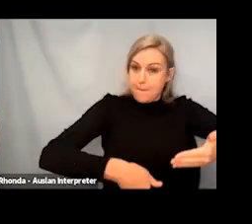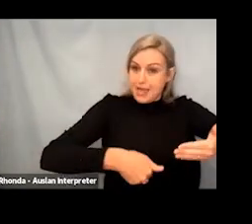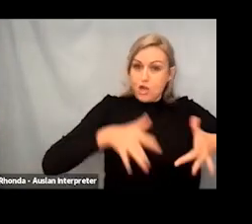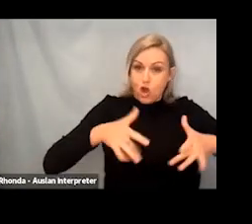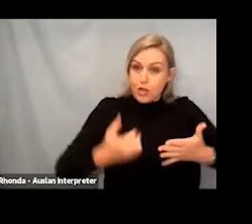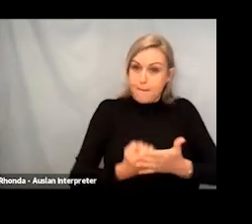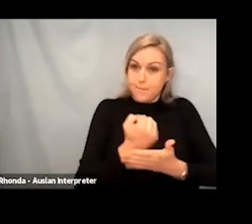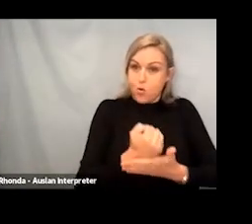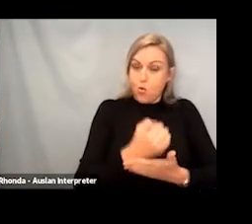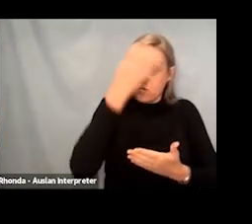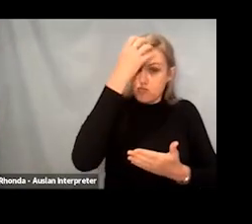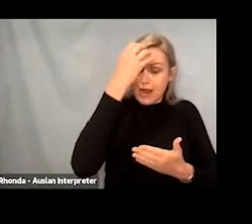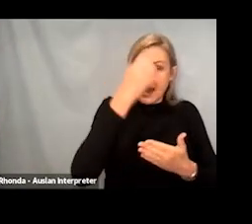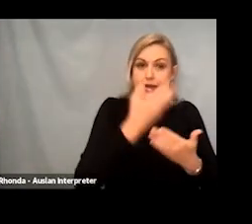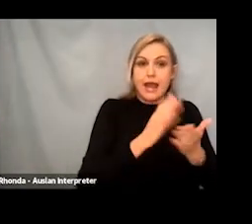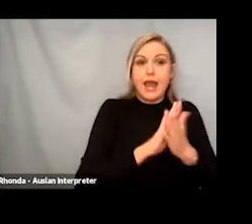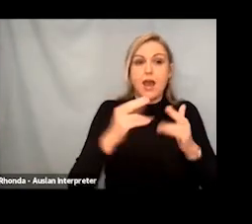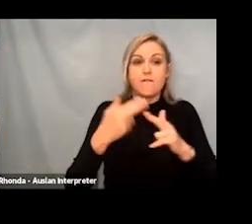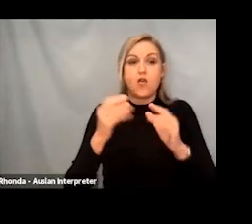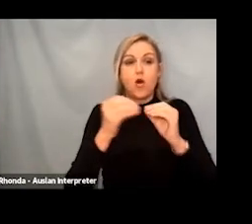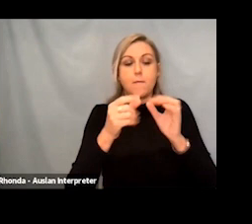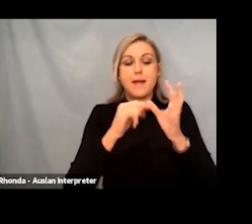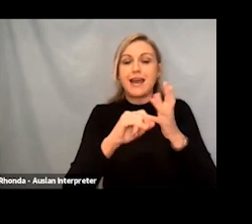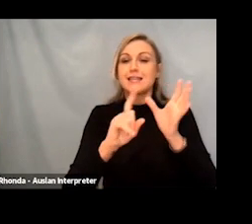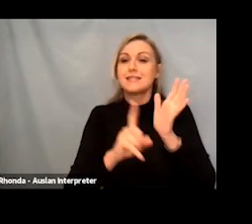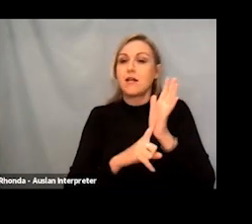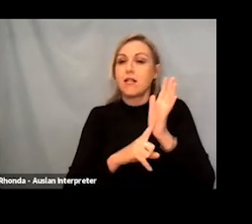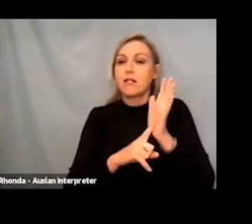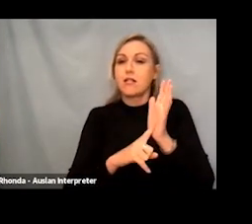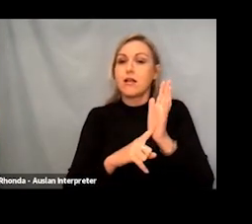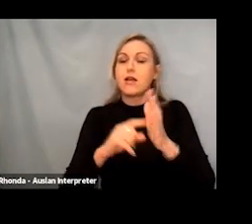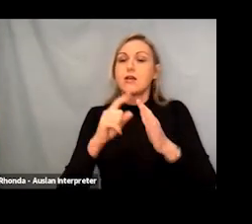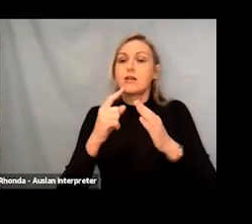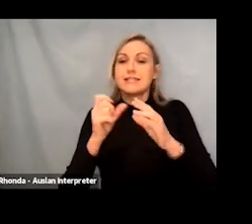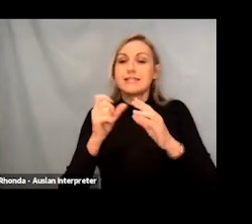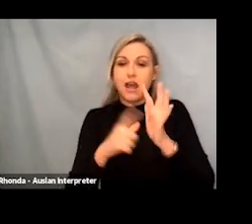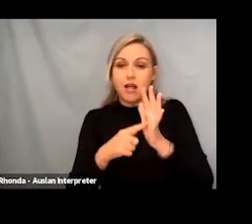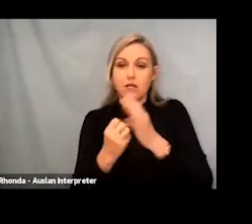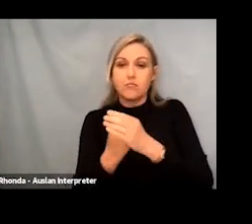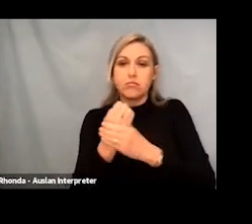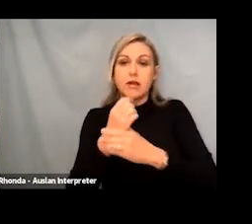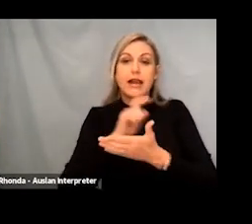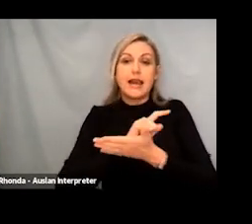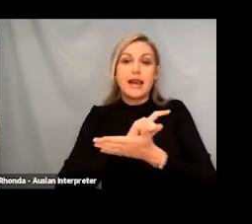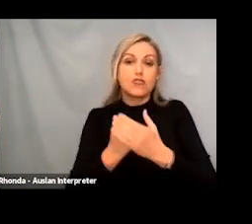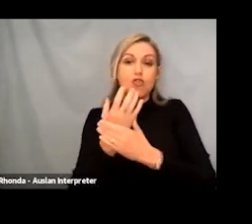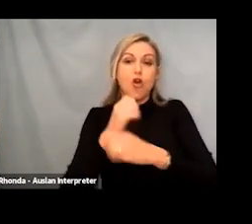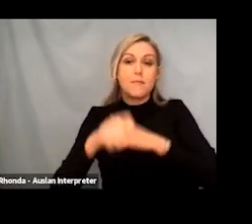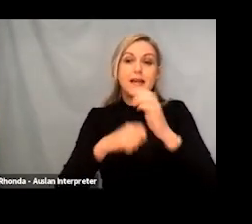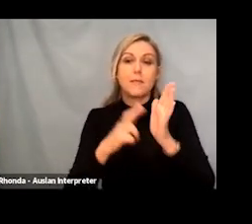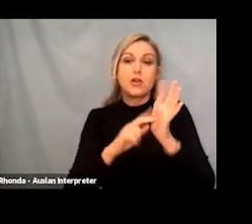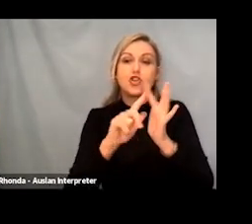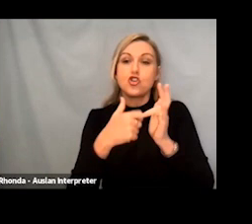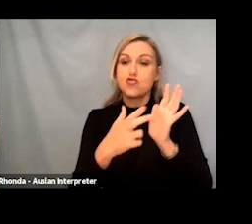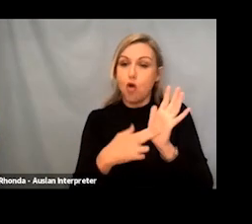the proliferation of basal progenitor cells, the cells that go on to become neurons. And